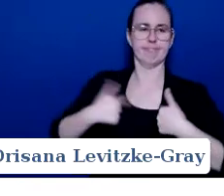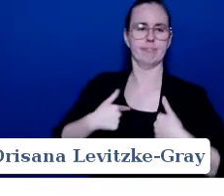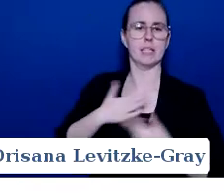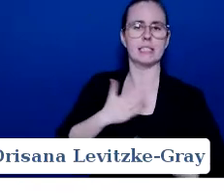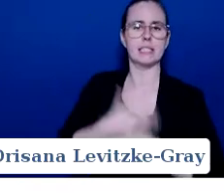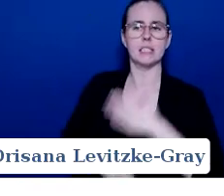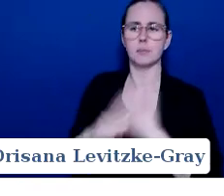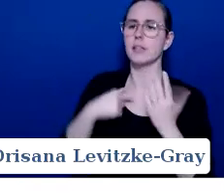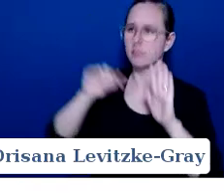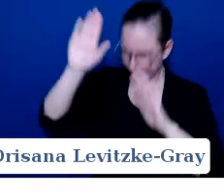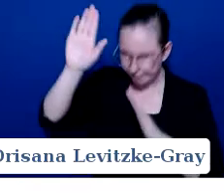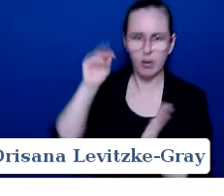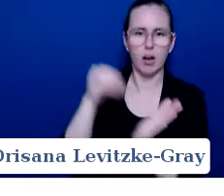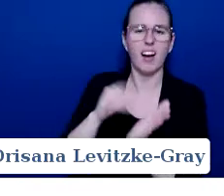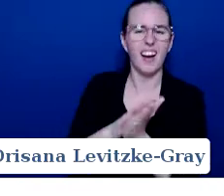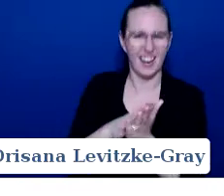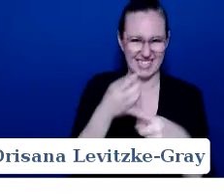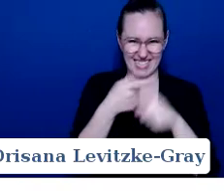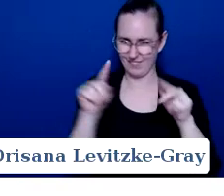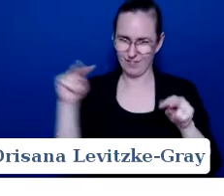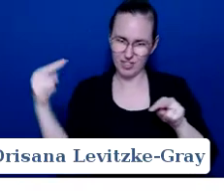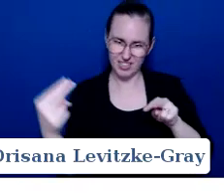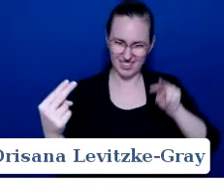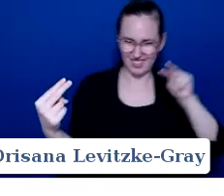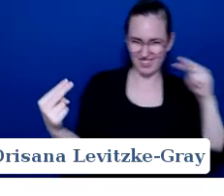social registry already Washington group set of questions, because